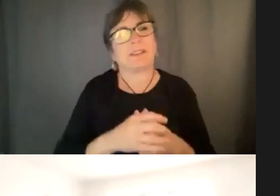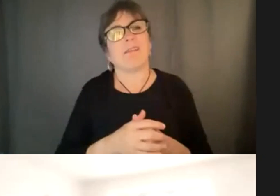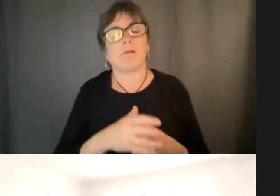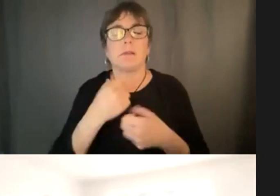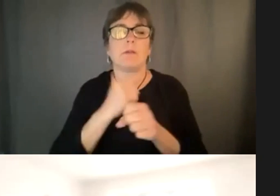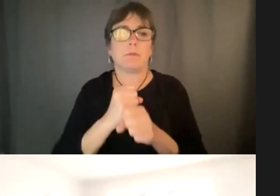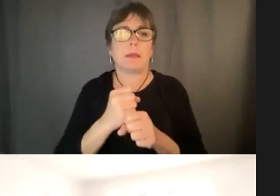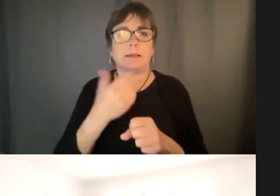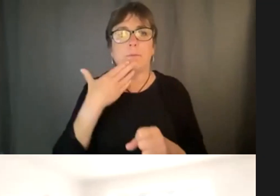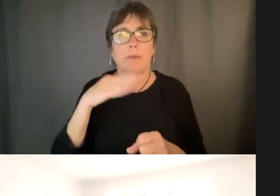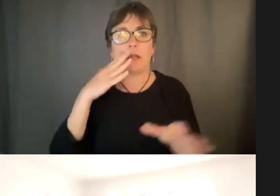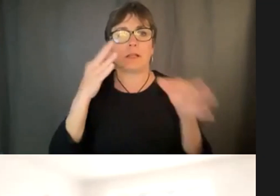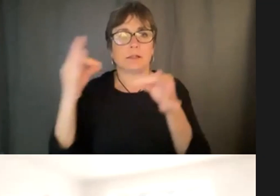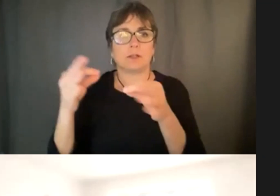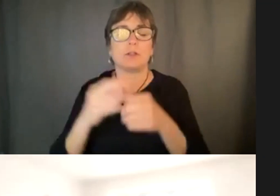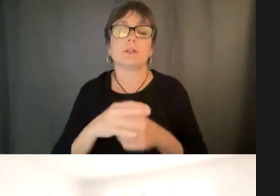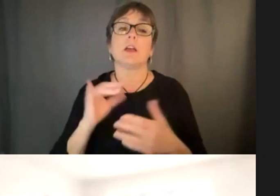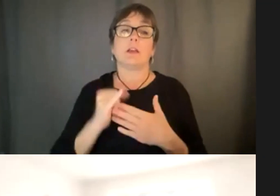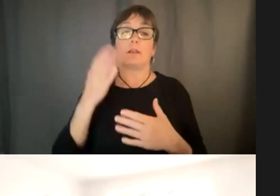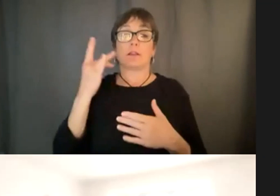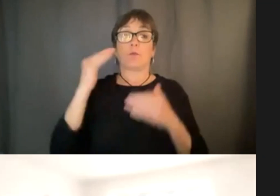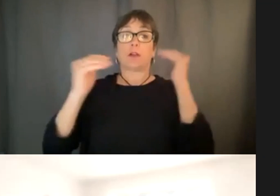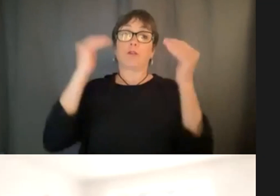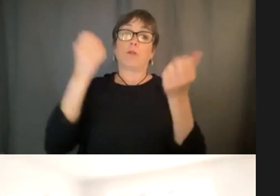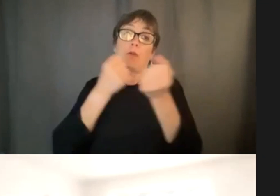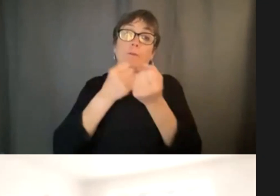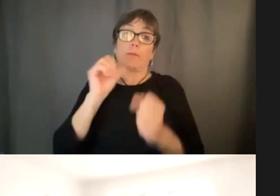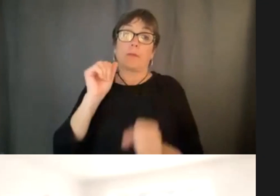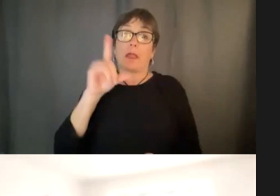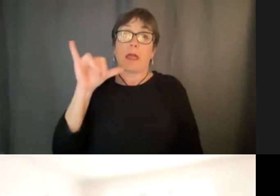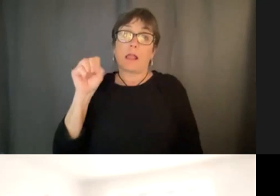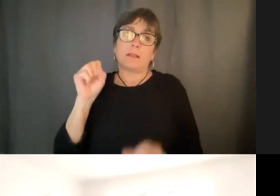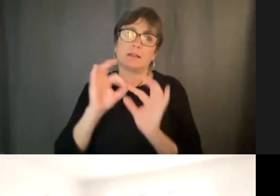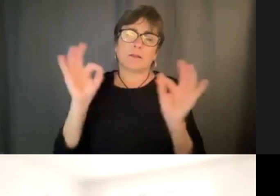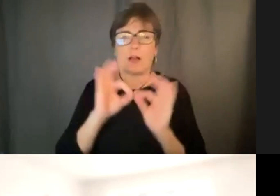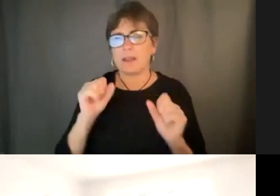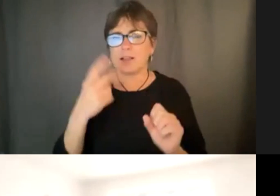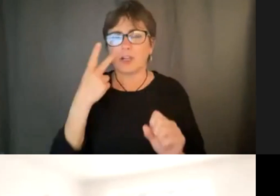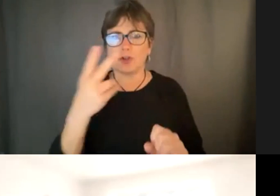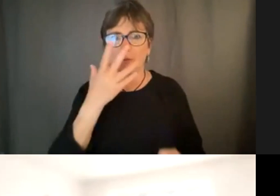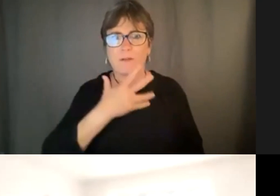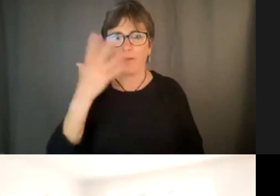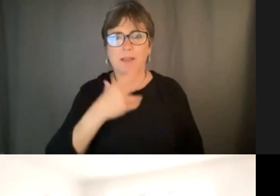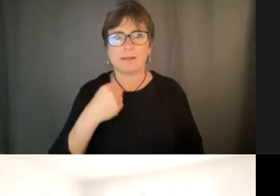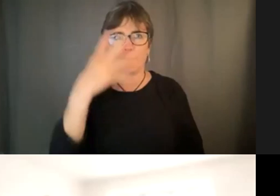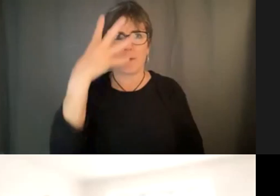the role of adult allies is so, so important. I guess I could show my face, huh? Yep. I was going to tell you, but